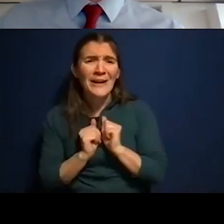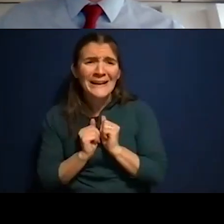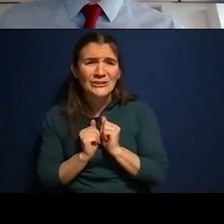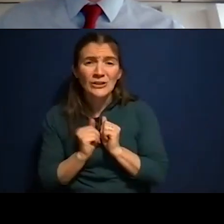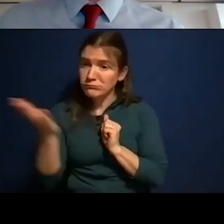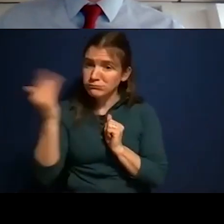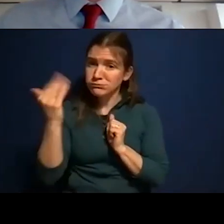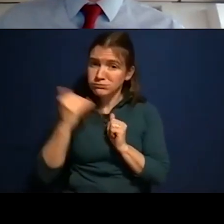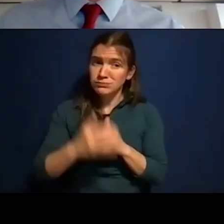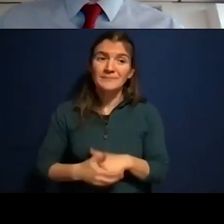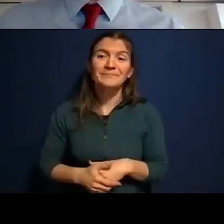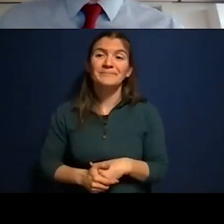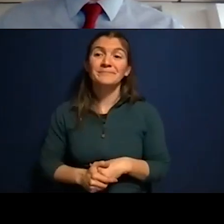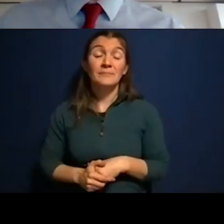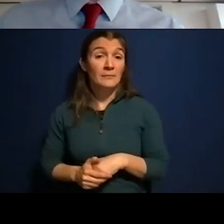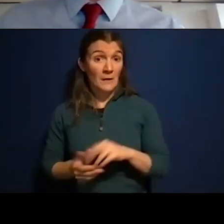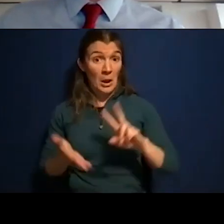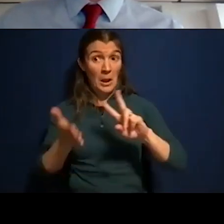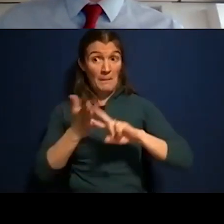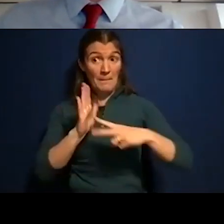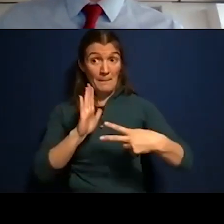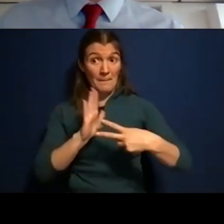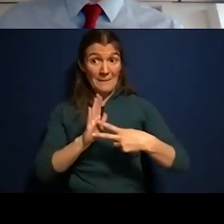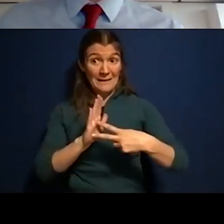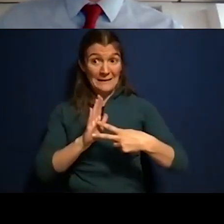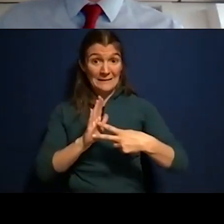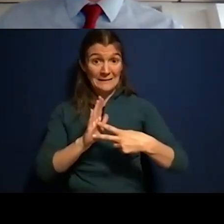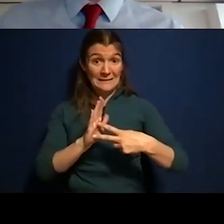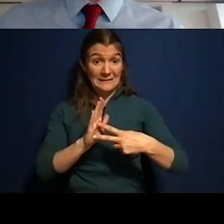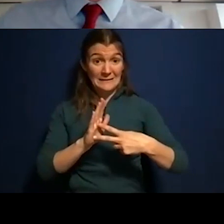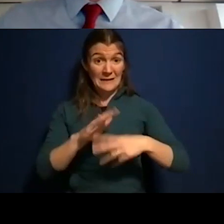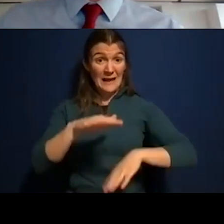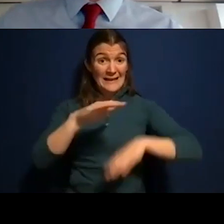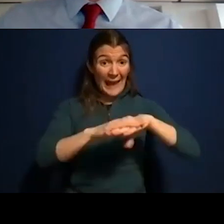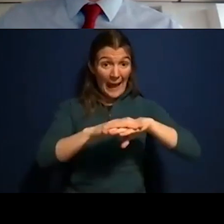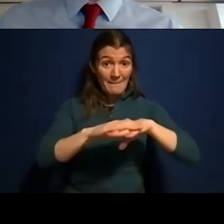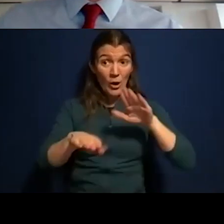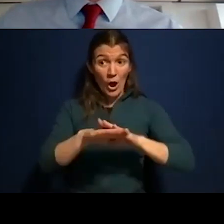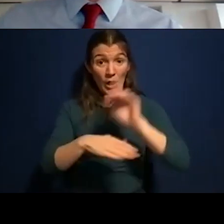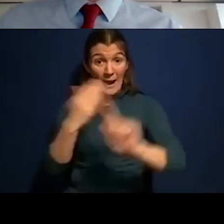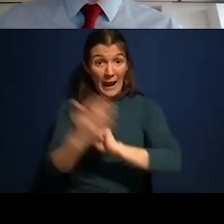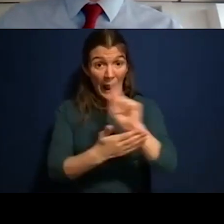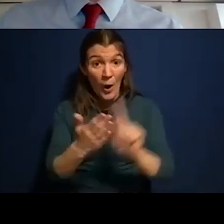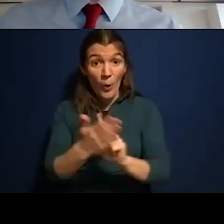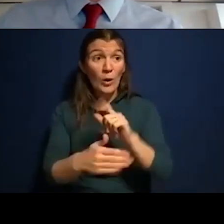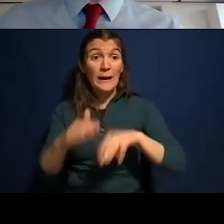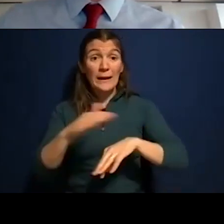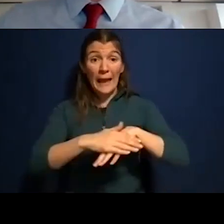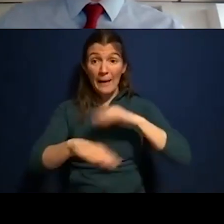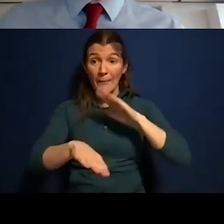Yes. Does that involve coming to an ACAP idea, or we're not?